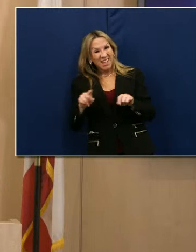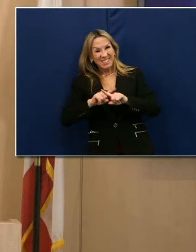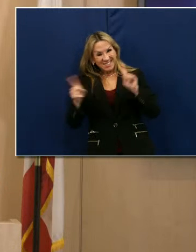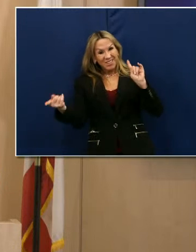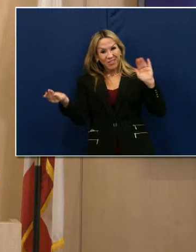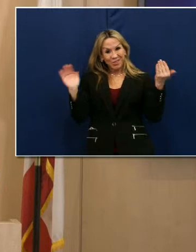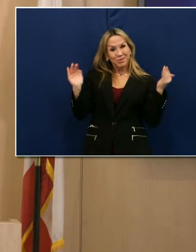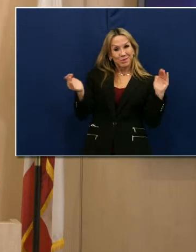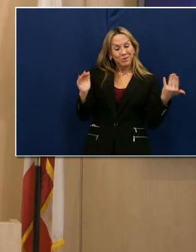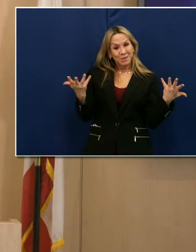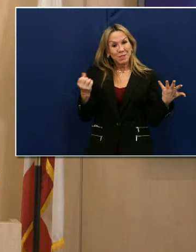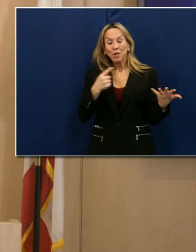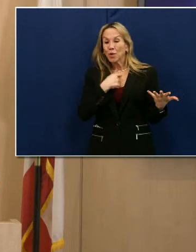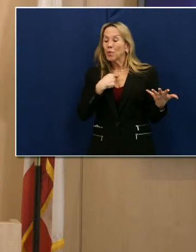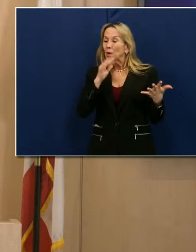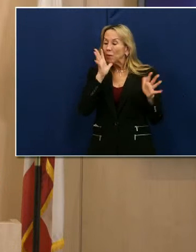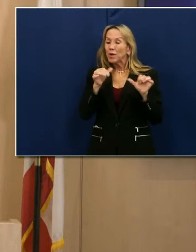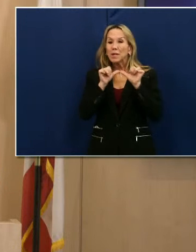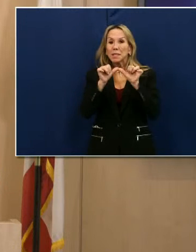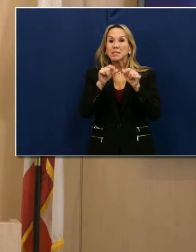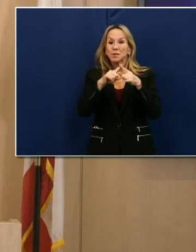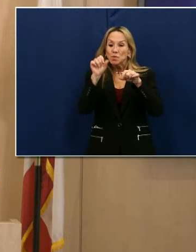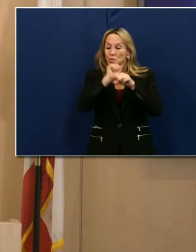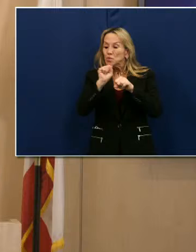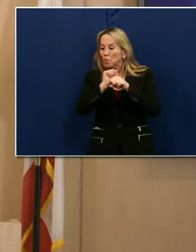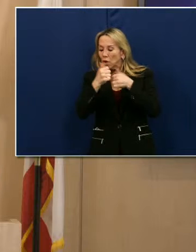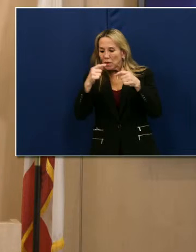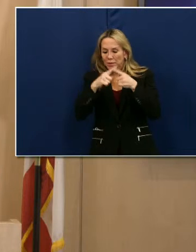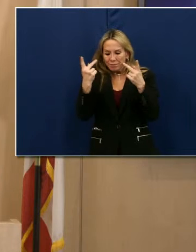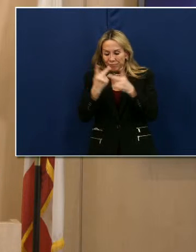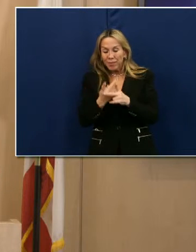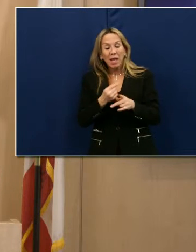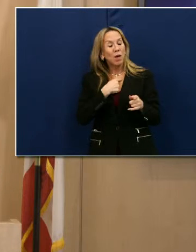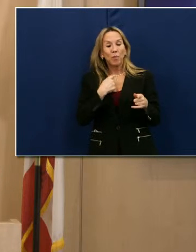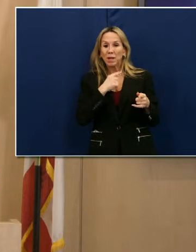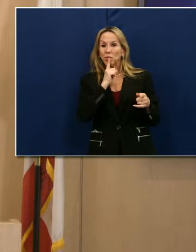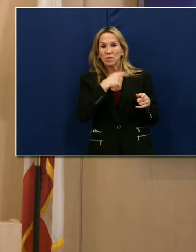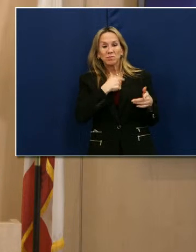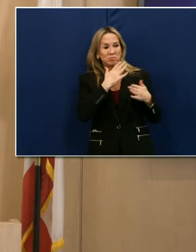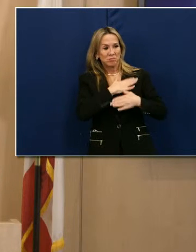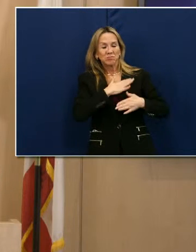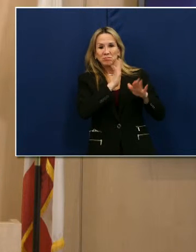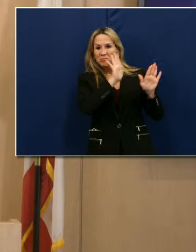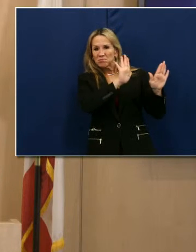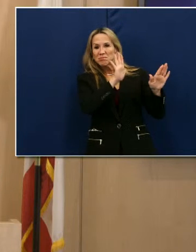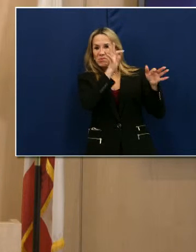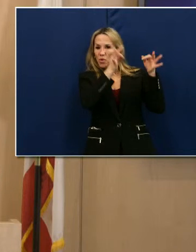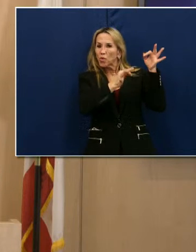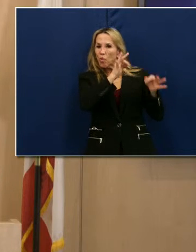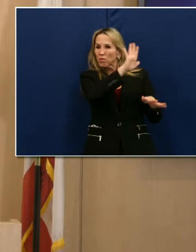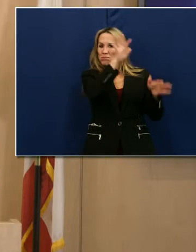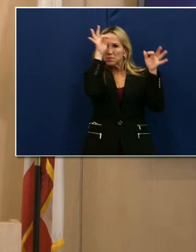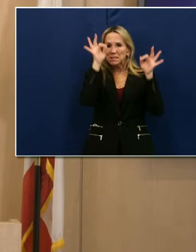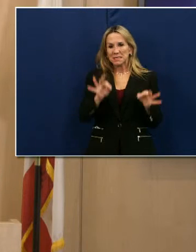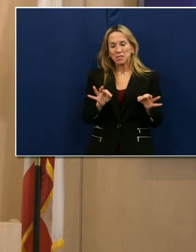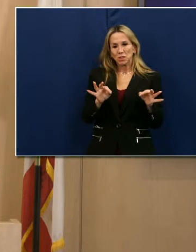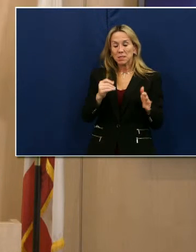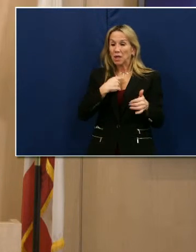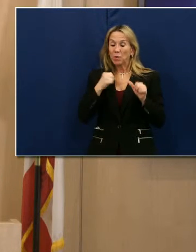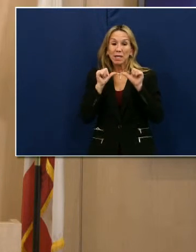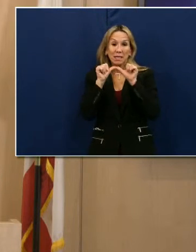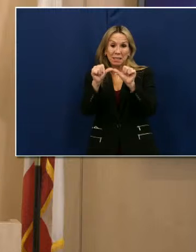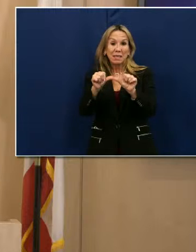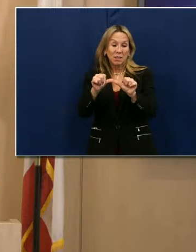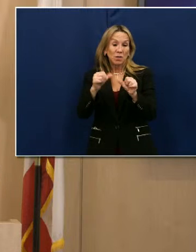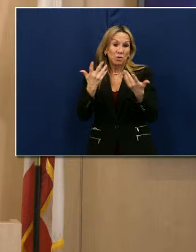continue to work as best we can to enforce it. And we do appreciate the court's validation of that approach and effort, and we plan to continue with